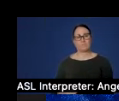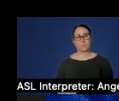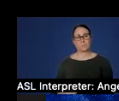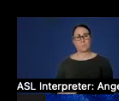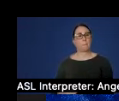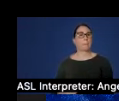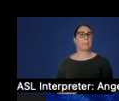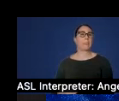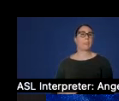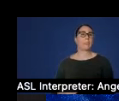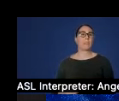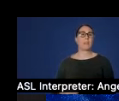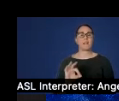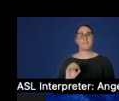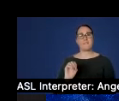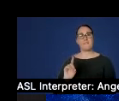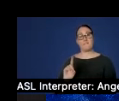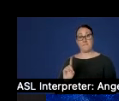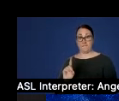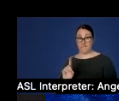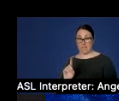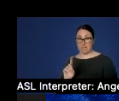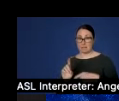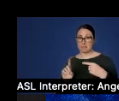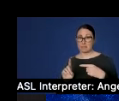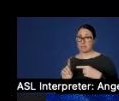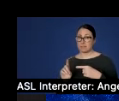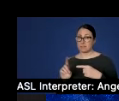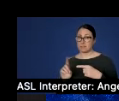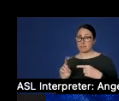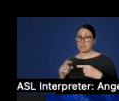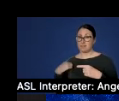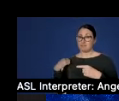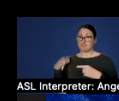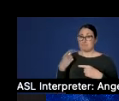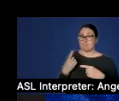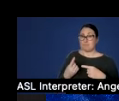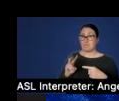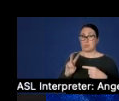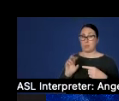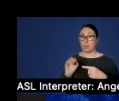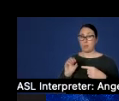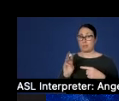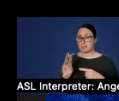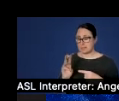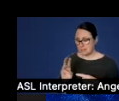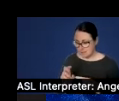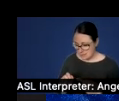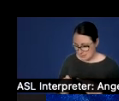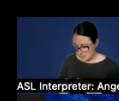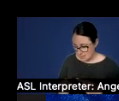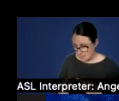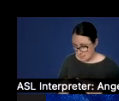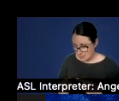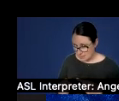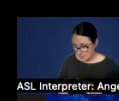The Fed's track record in Indian country is dismal. In 2006, the Yeah, Feds that's good. declined to prosecute